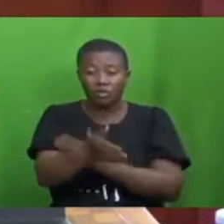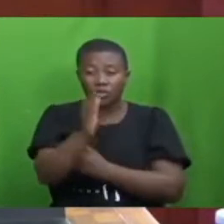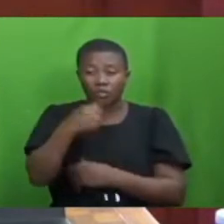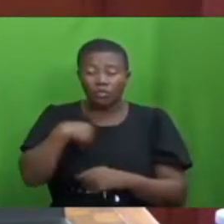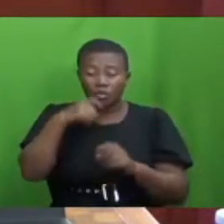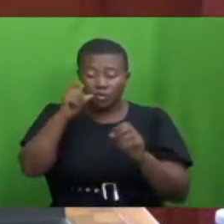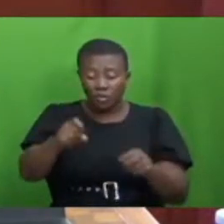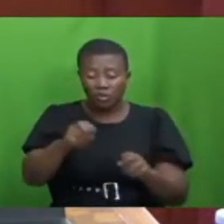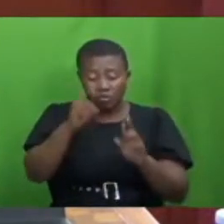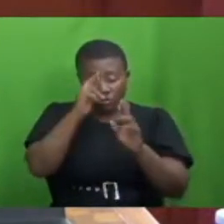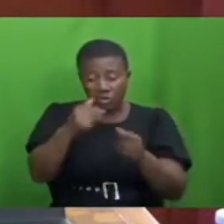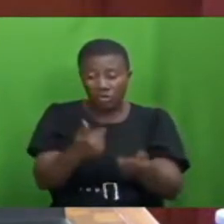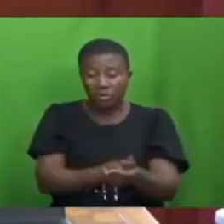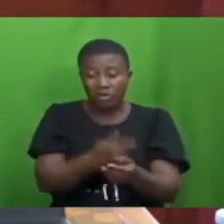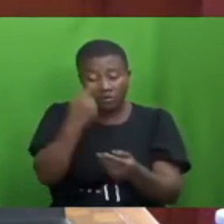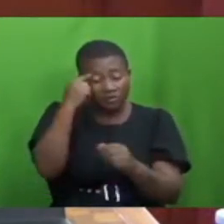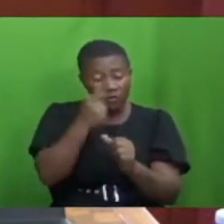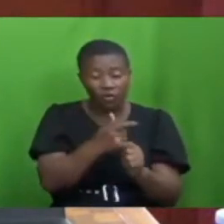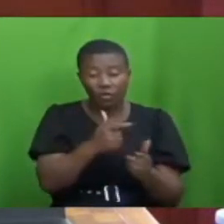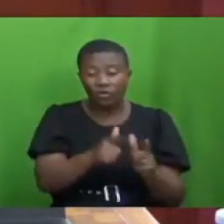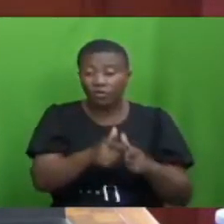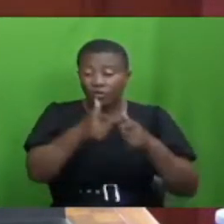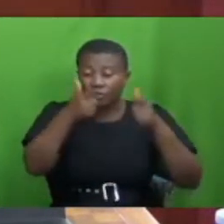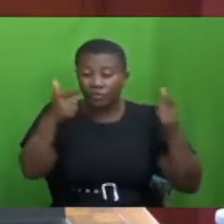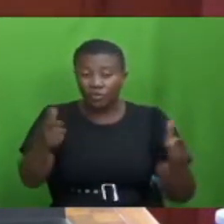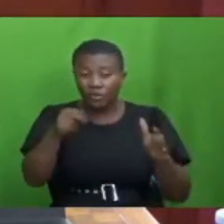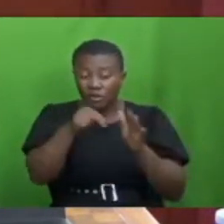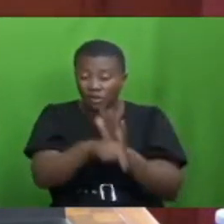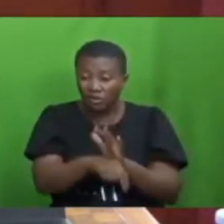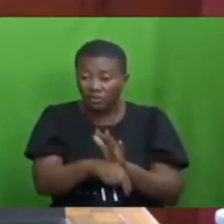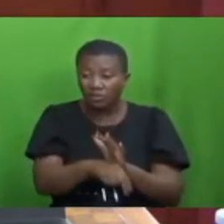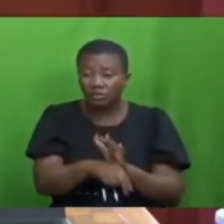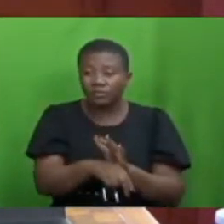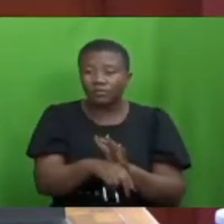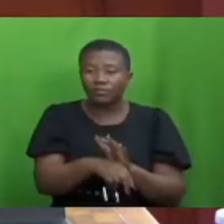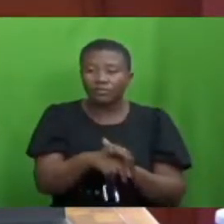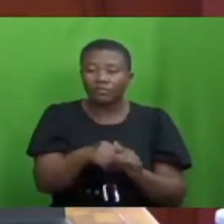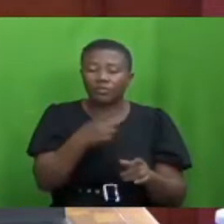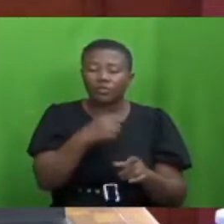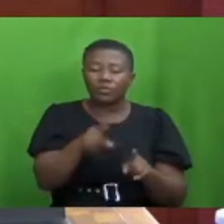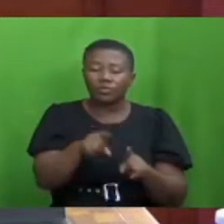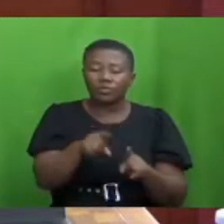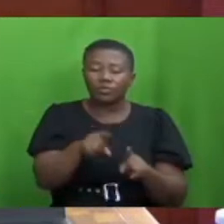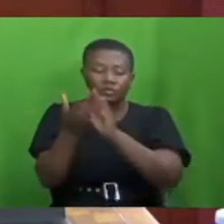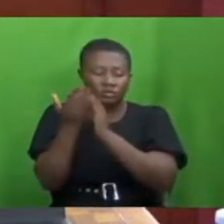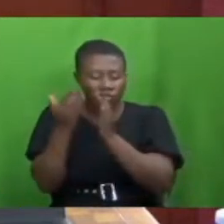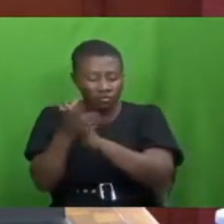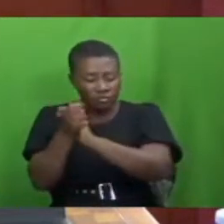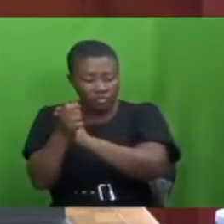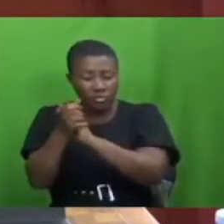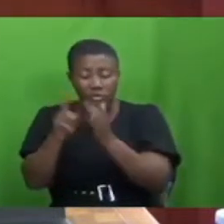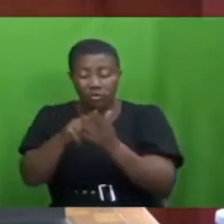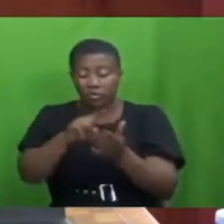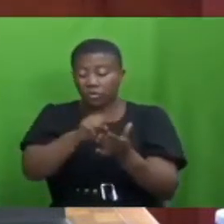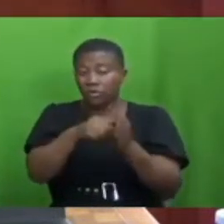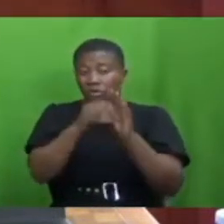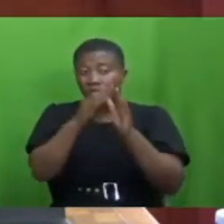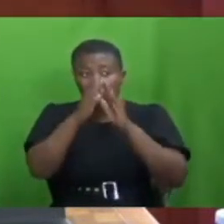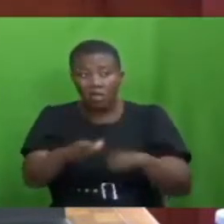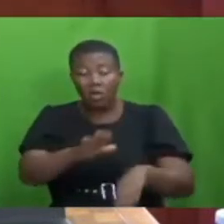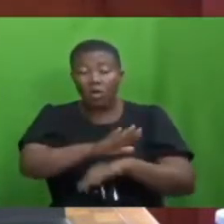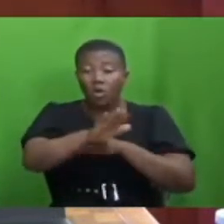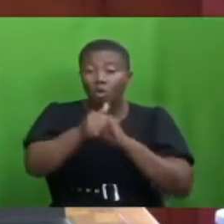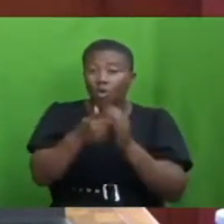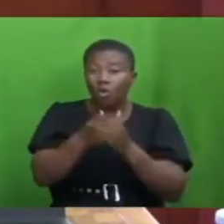be impossible for us to achieve our manifest destiny of Ghana for greatness. Mr. Speaker, let me